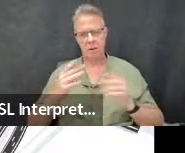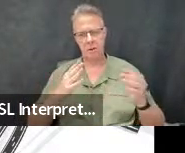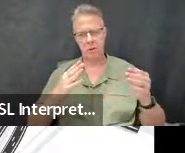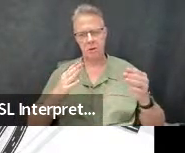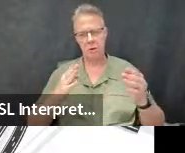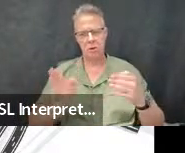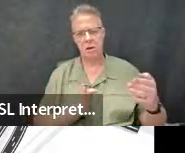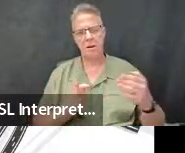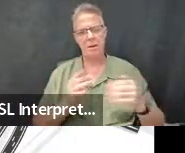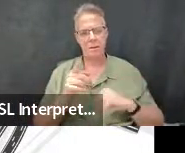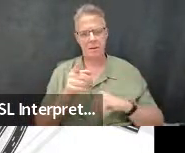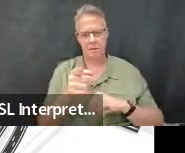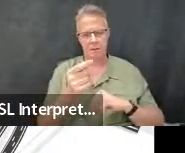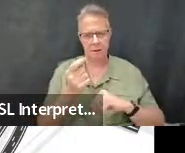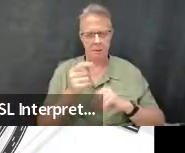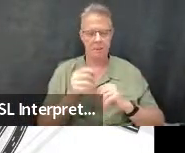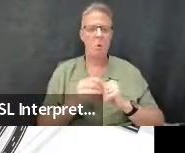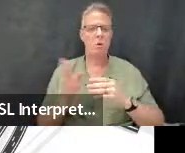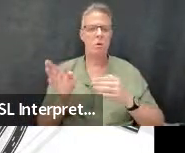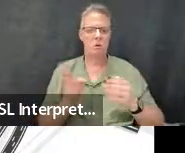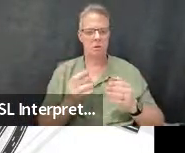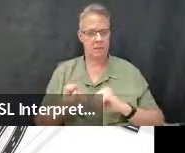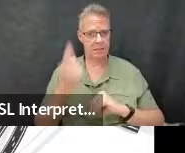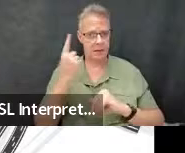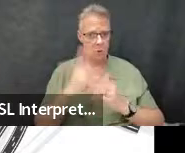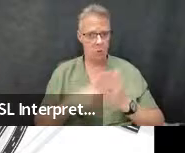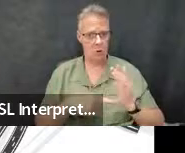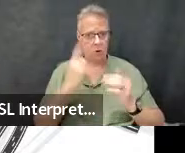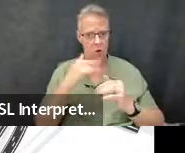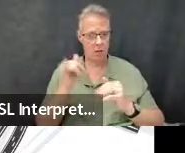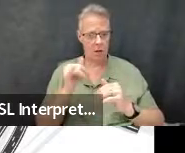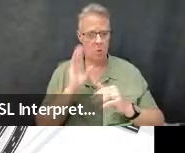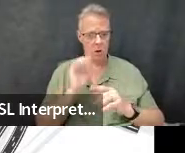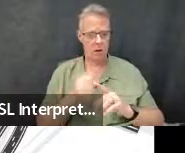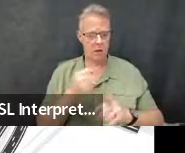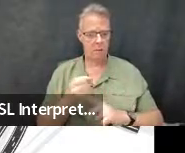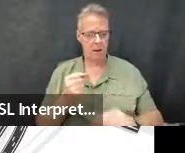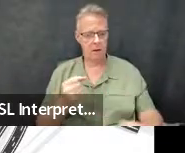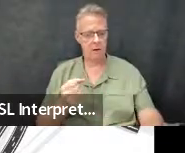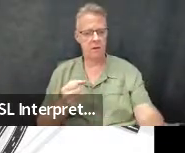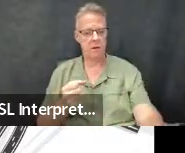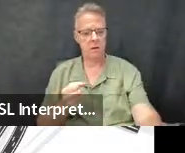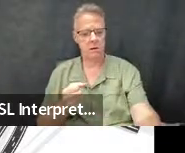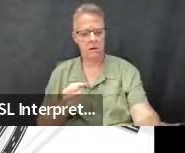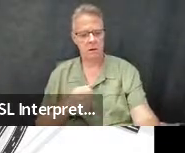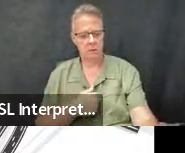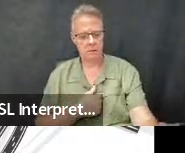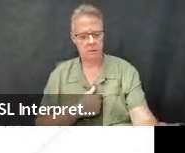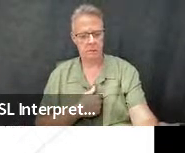main line alignment and to understand the various impacts in this area.